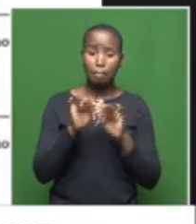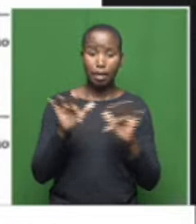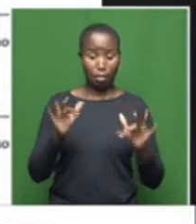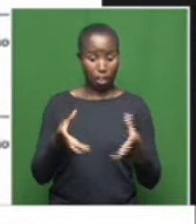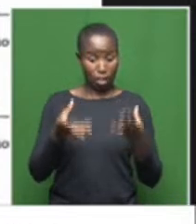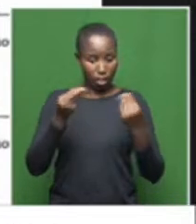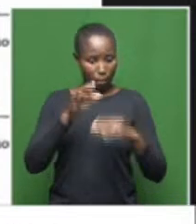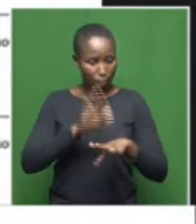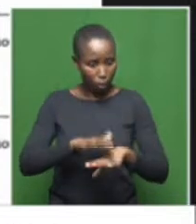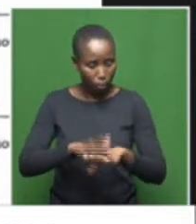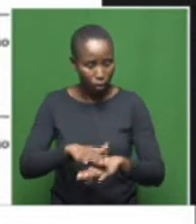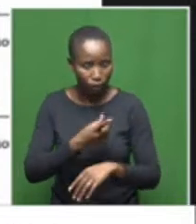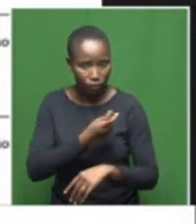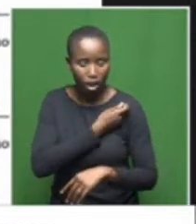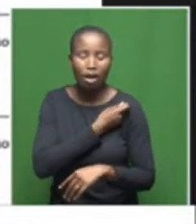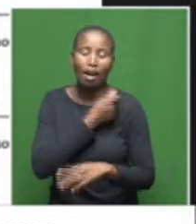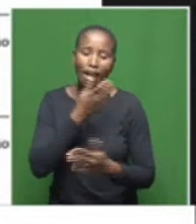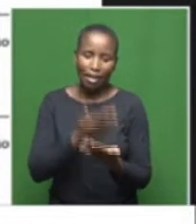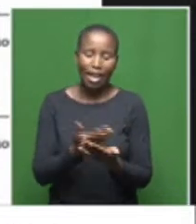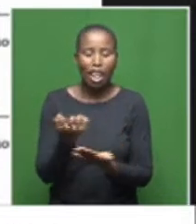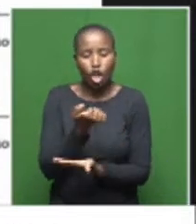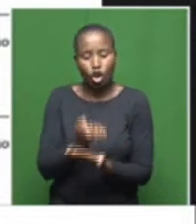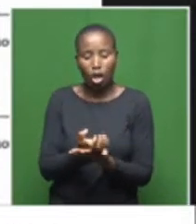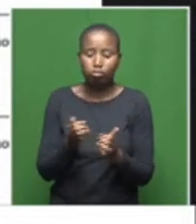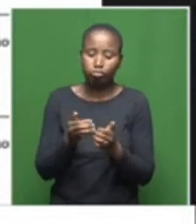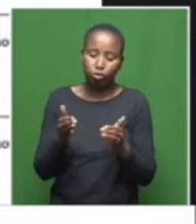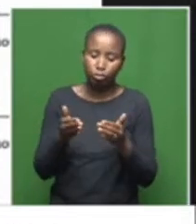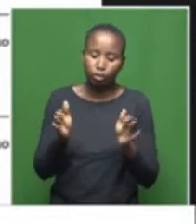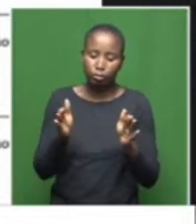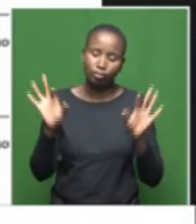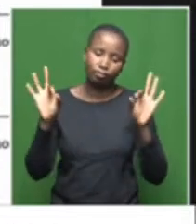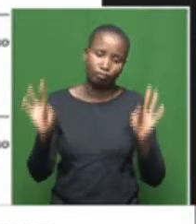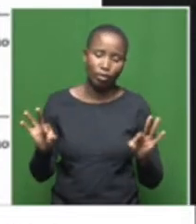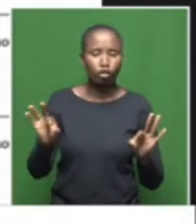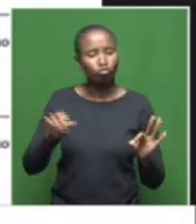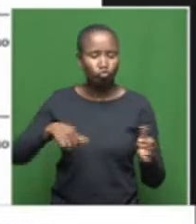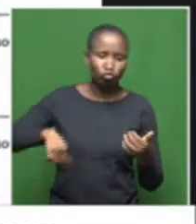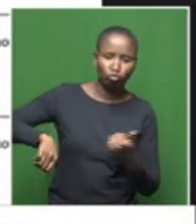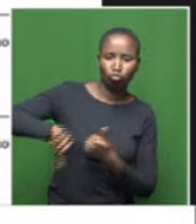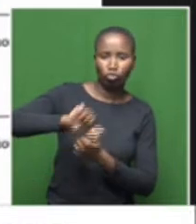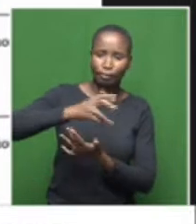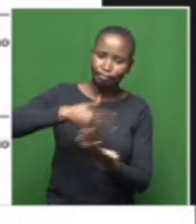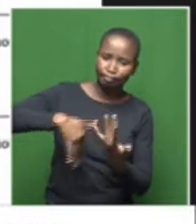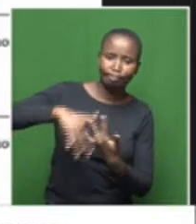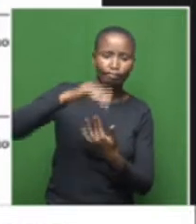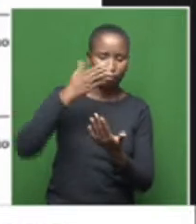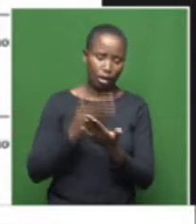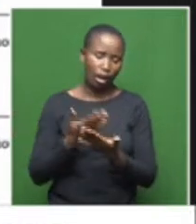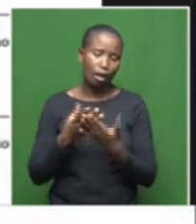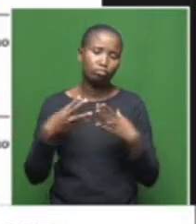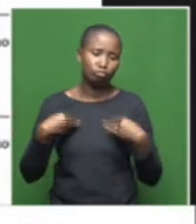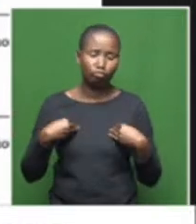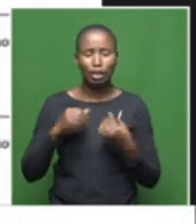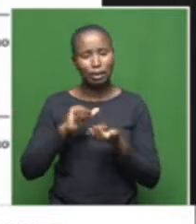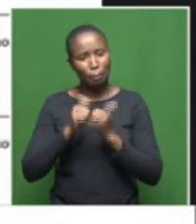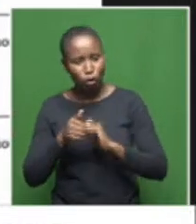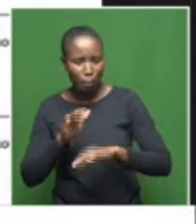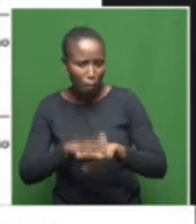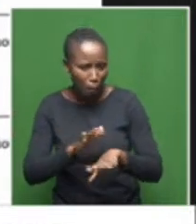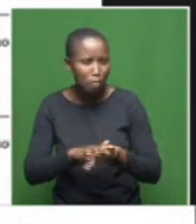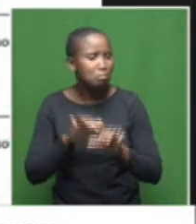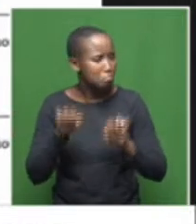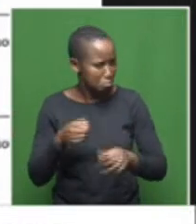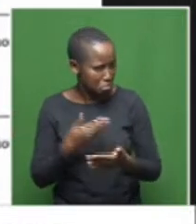the more we can open up the economy and more social activities, more sporting activities, more